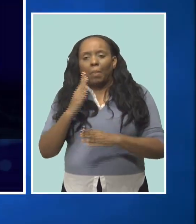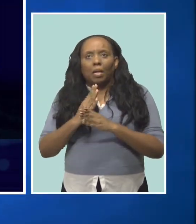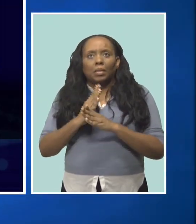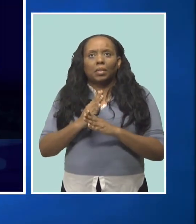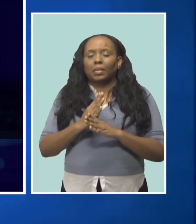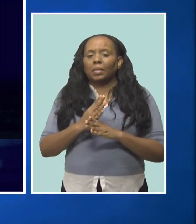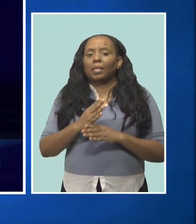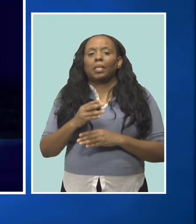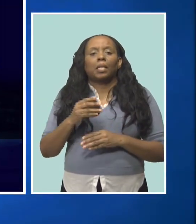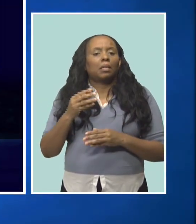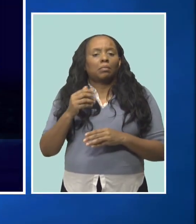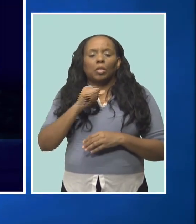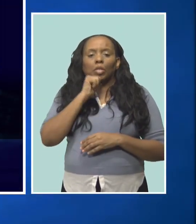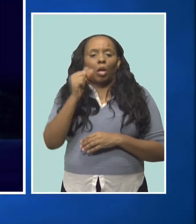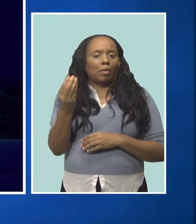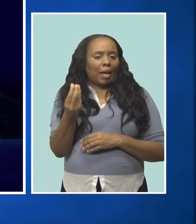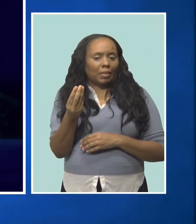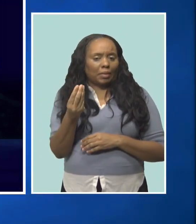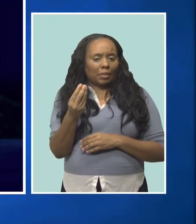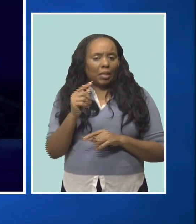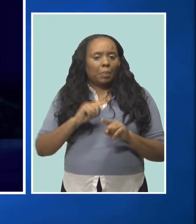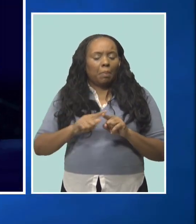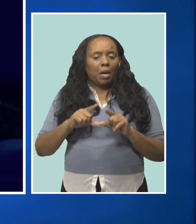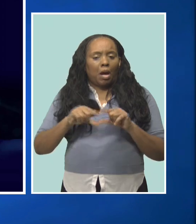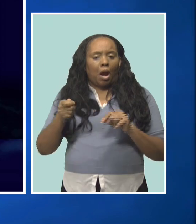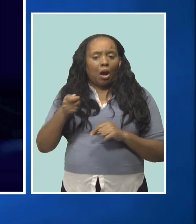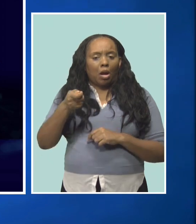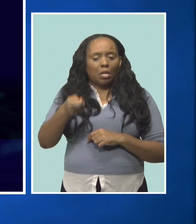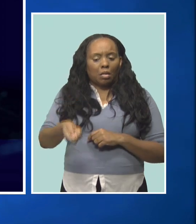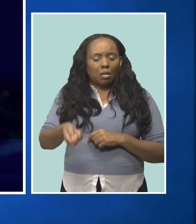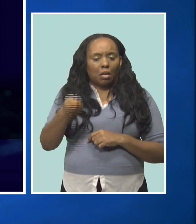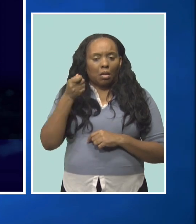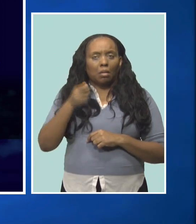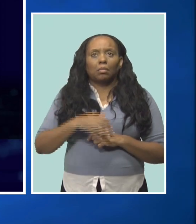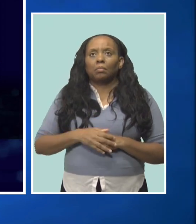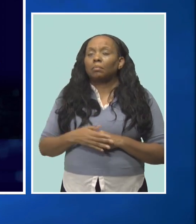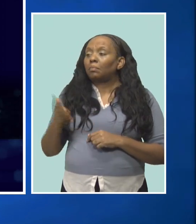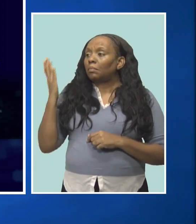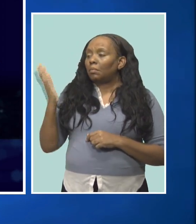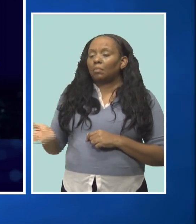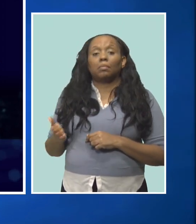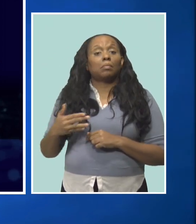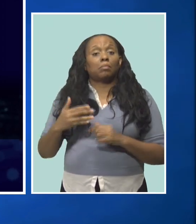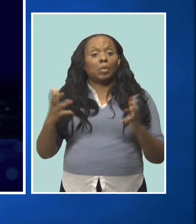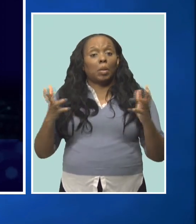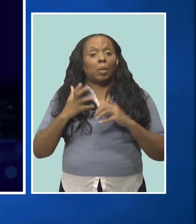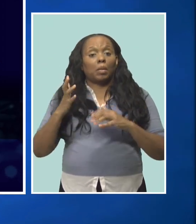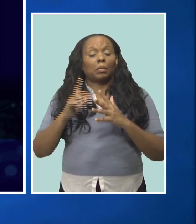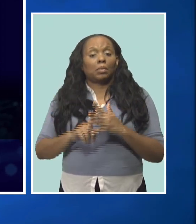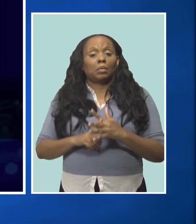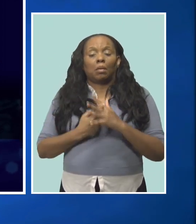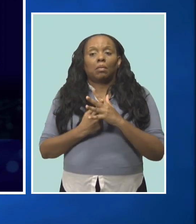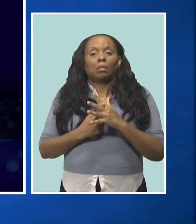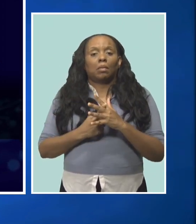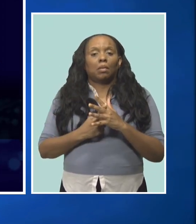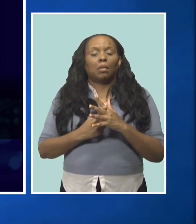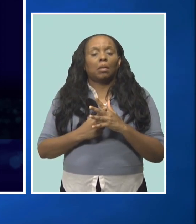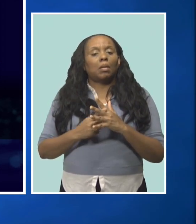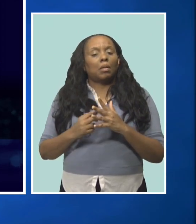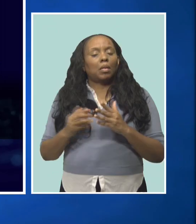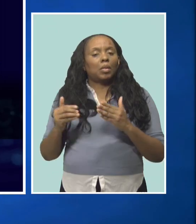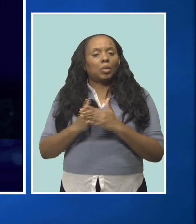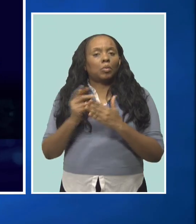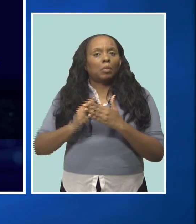are in negotiation with some providers to start a pilot project, a trial basically on all of the